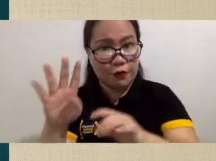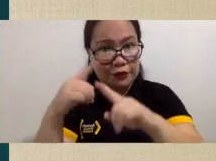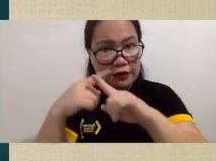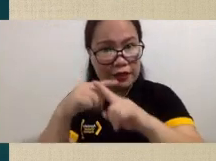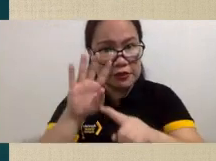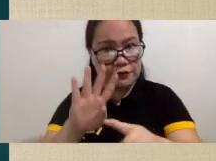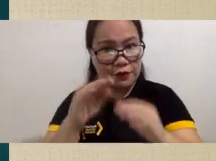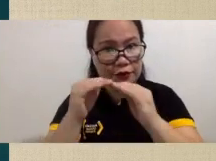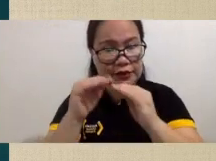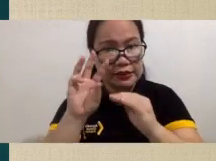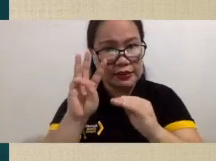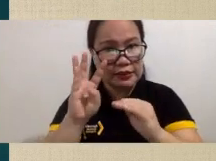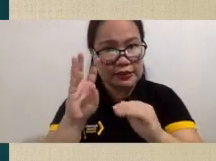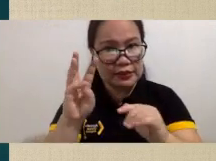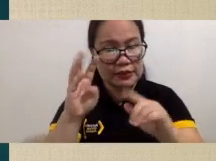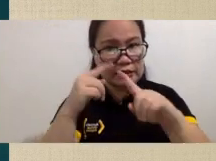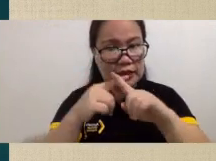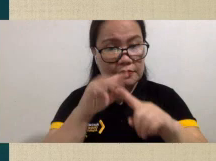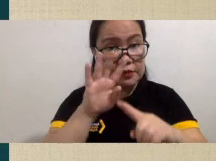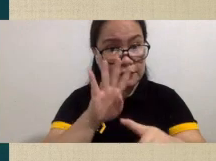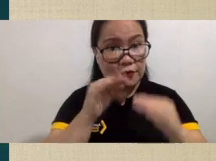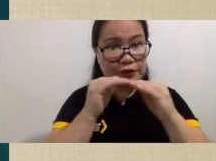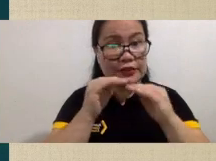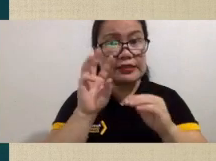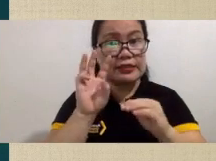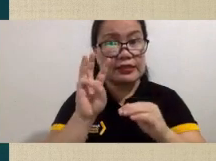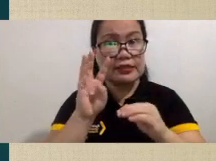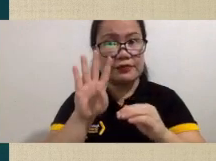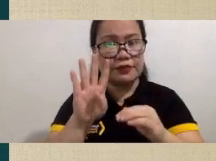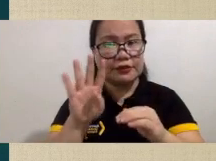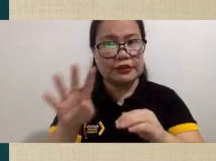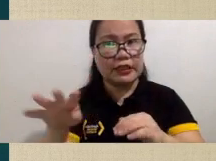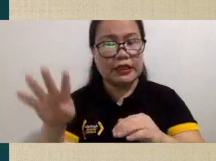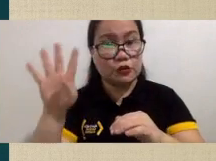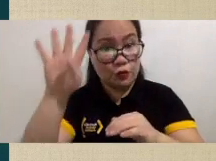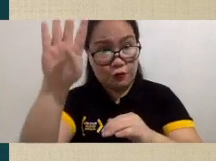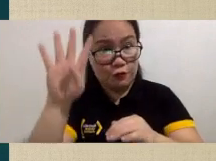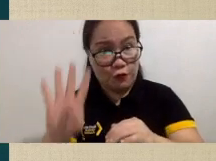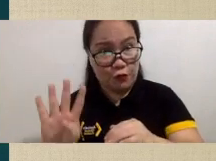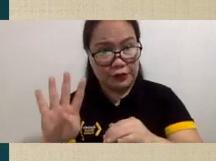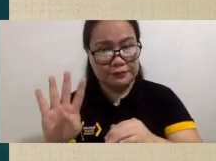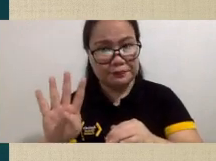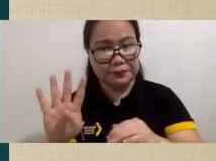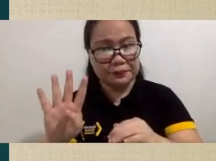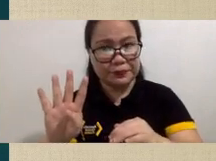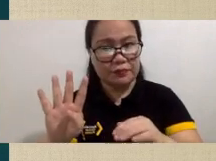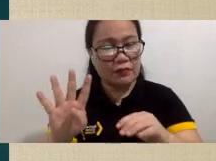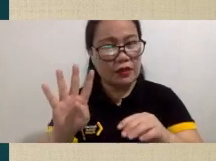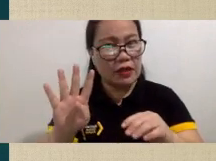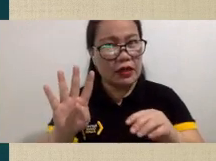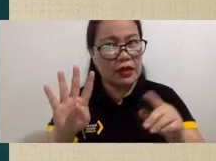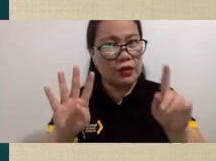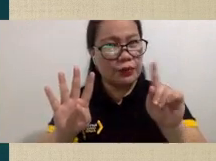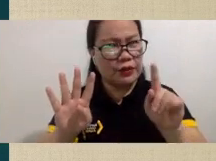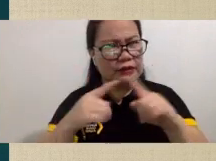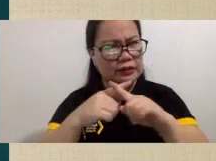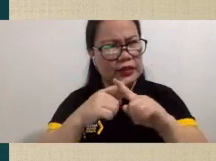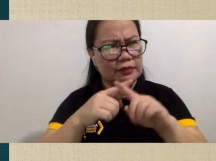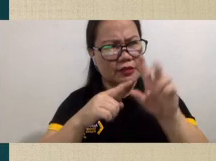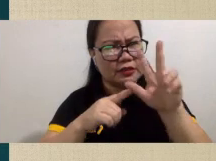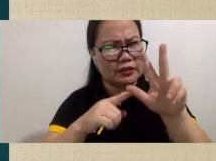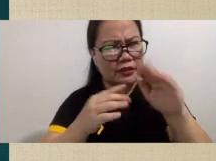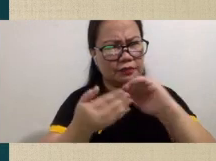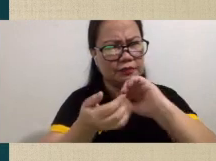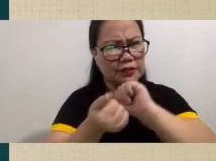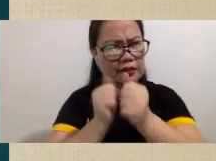4 times 4, 16. 16 times 4, that is 64. And then, since p raised to 6 ito, so ano ita-times natin sa 3